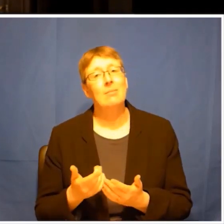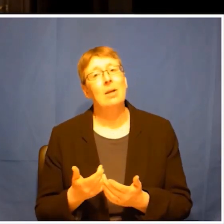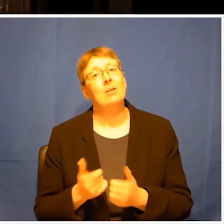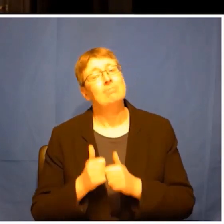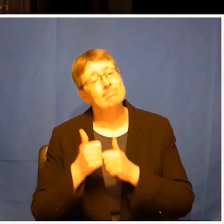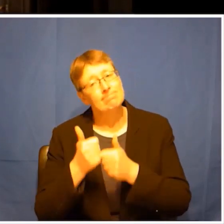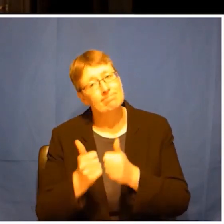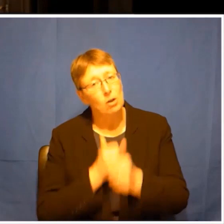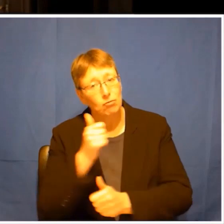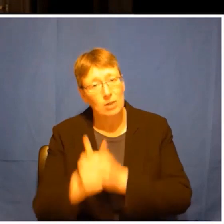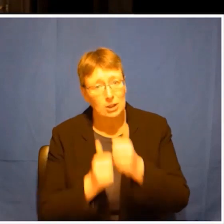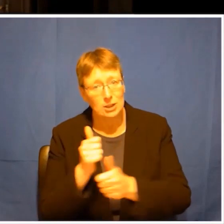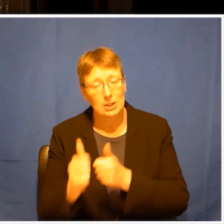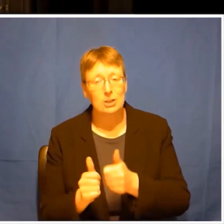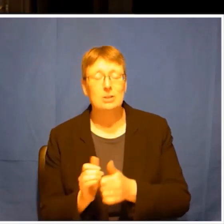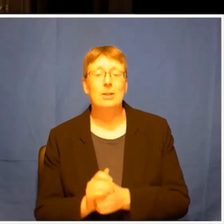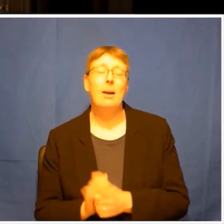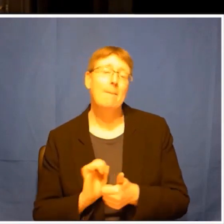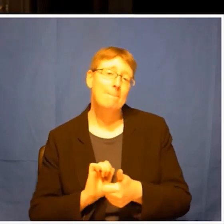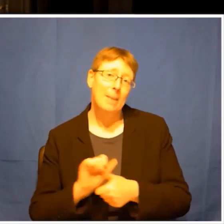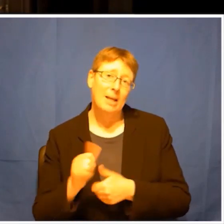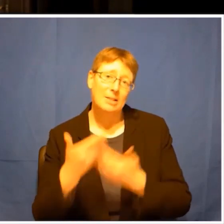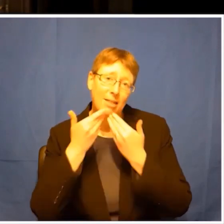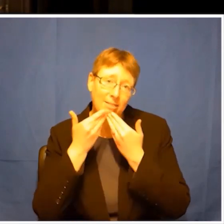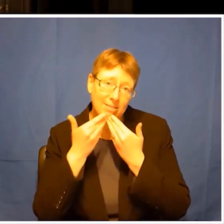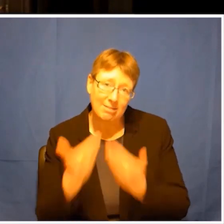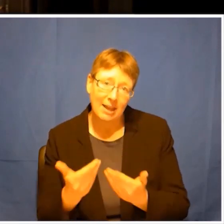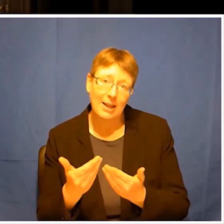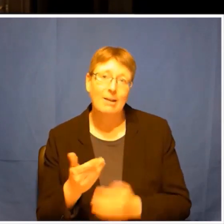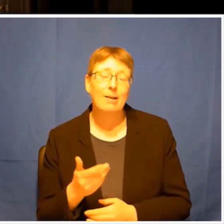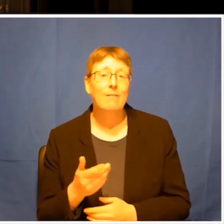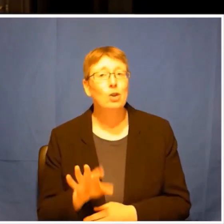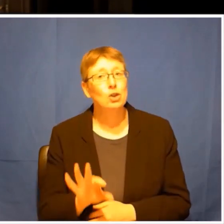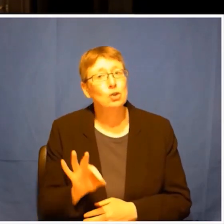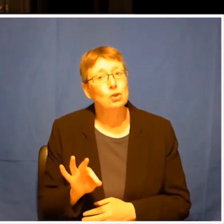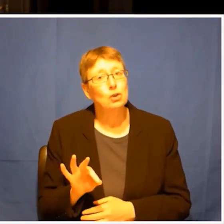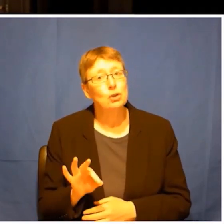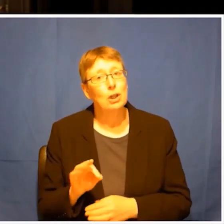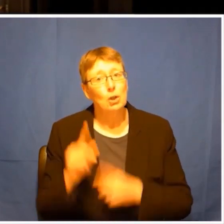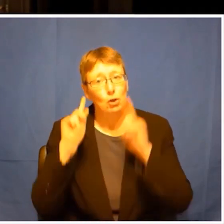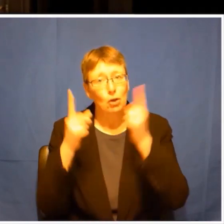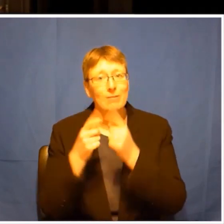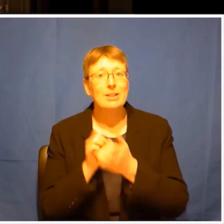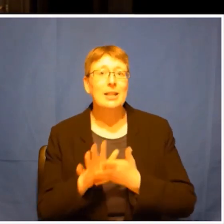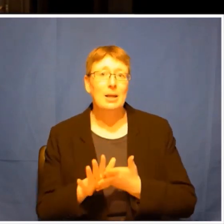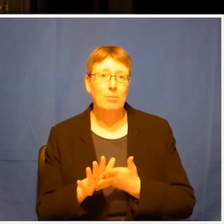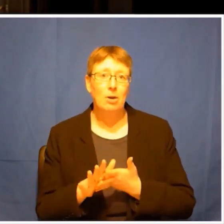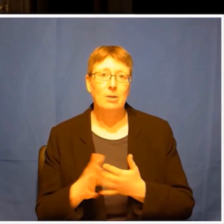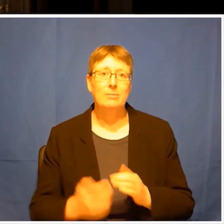sincere congratulations and all the very best. And thank you for choosing the University of Edinburgh.